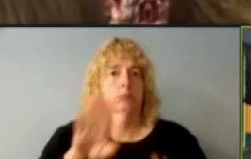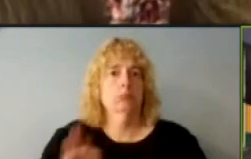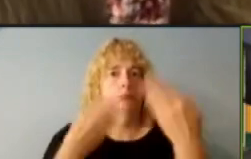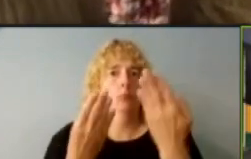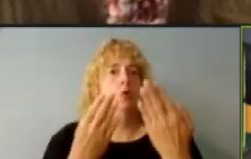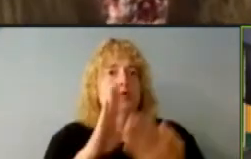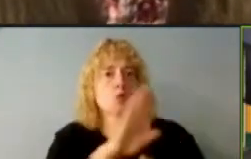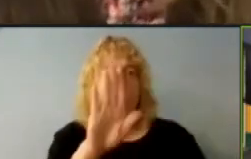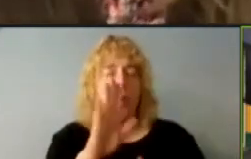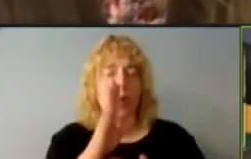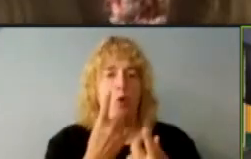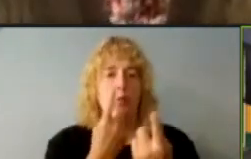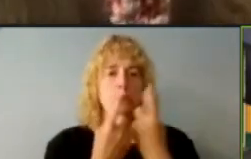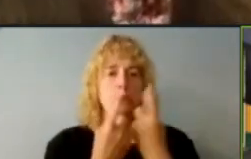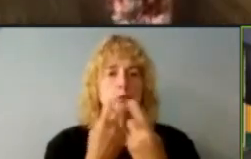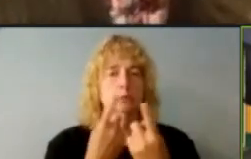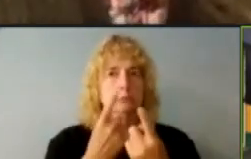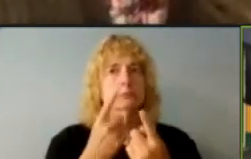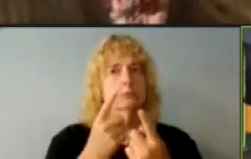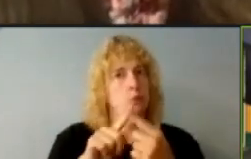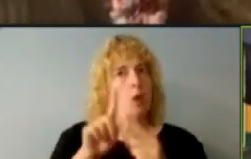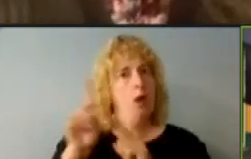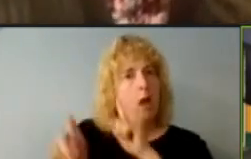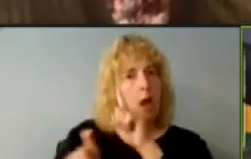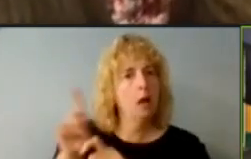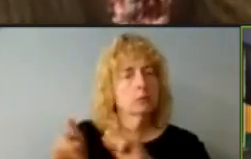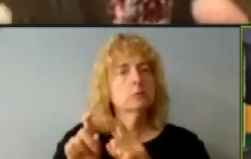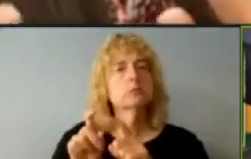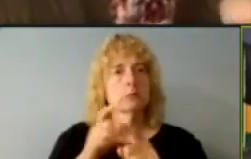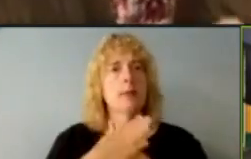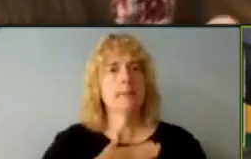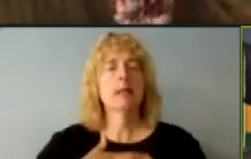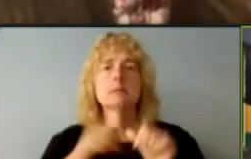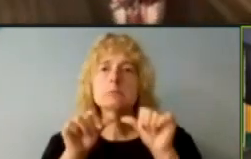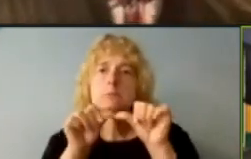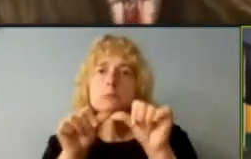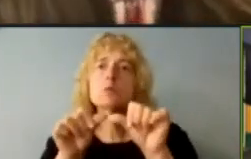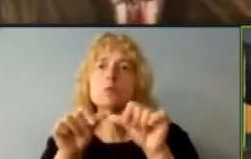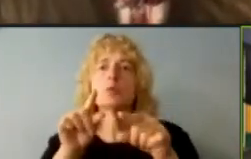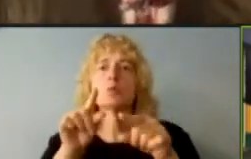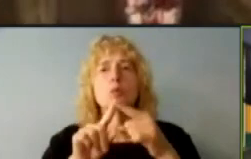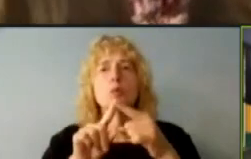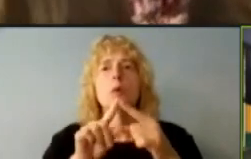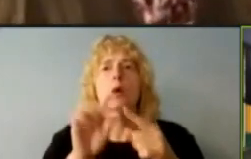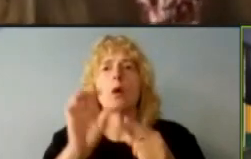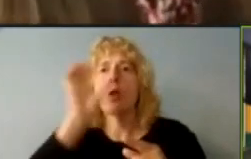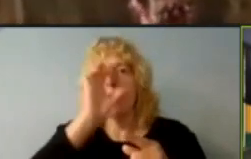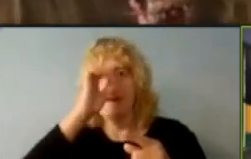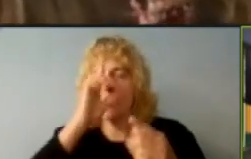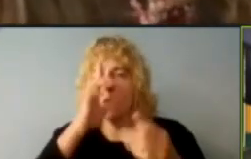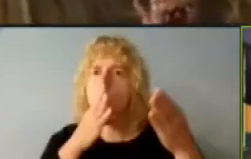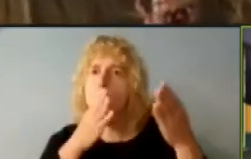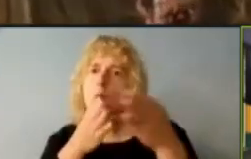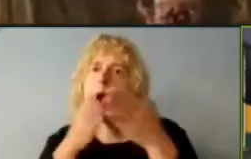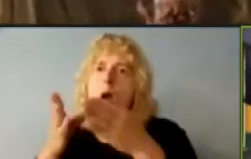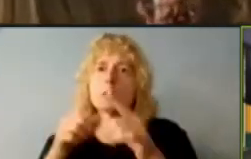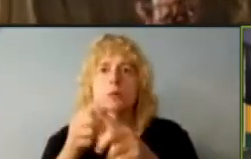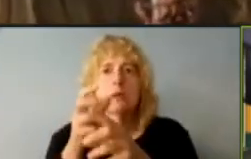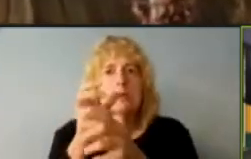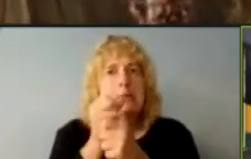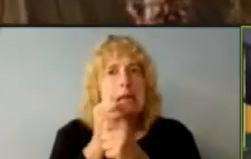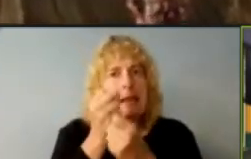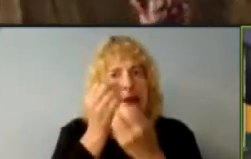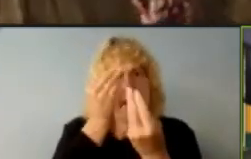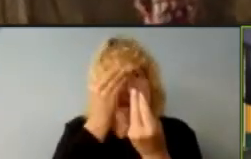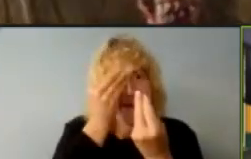important. So please continue to look for avenues where you get that information. Thank you for tuning in, and I want